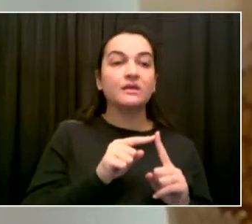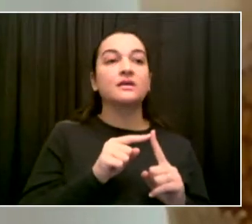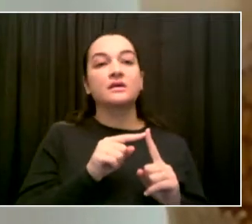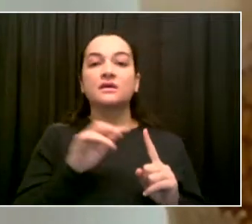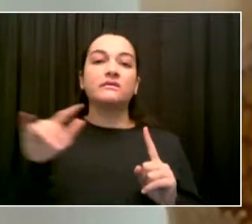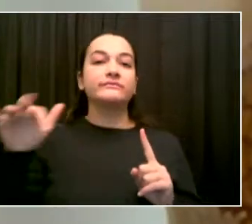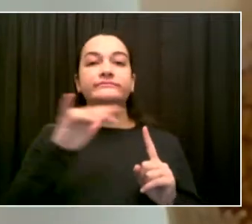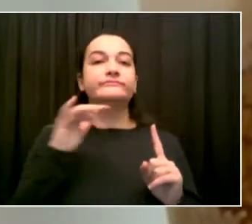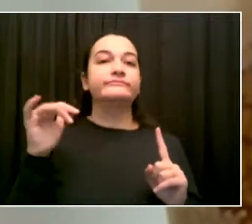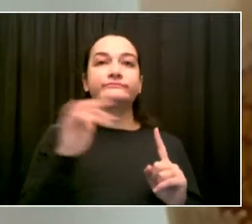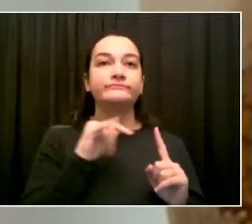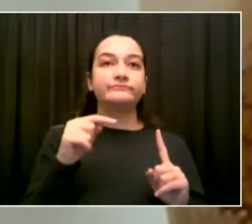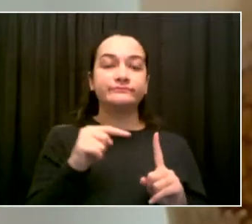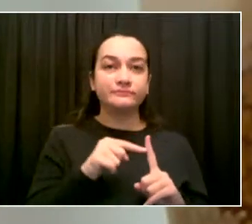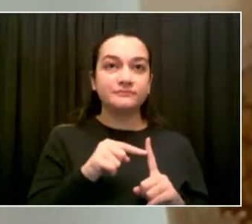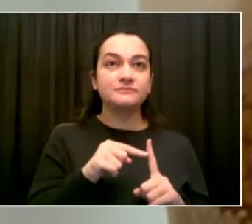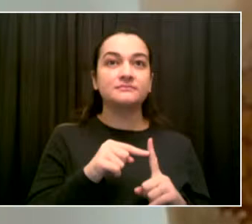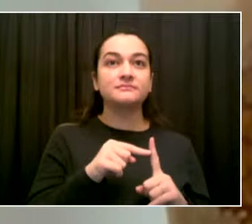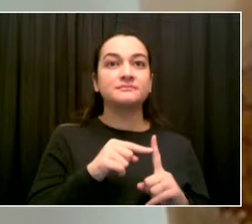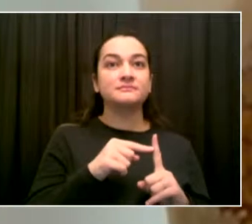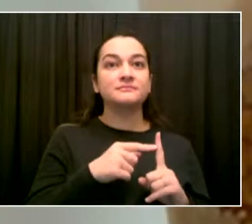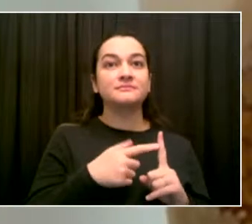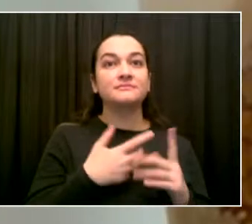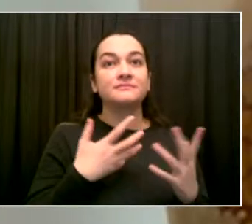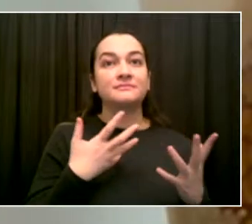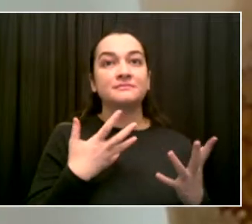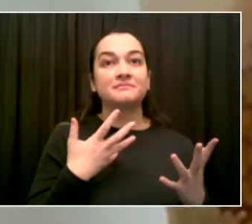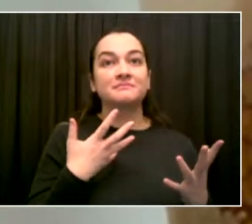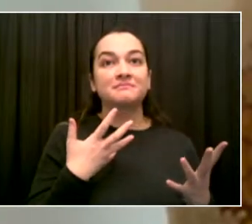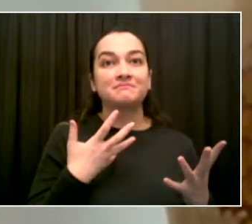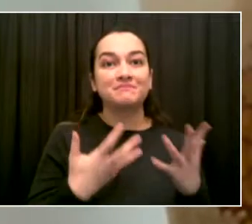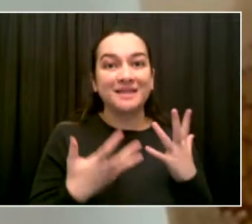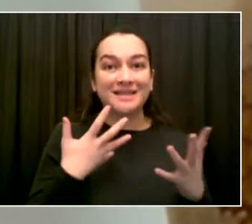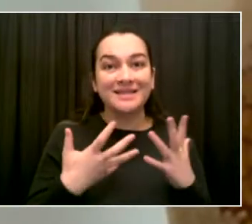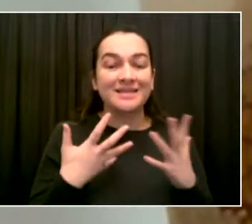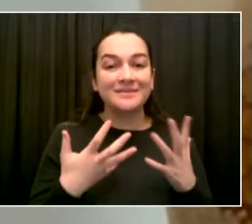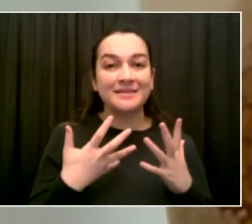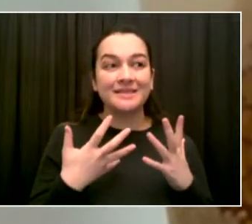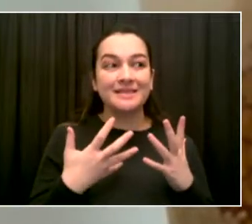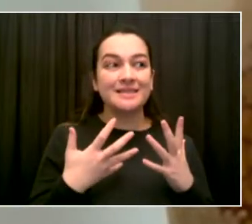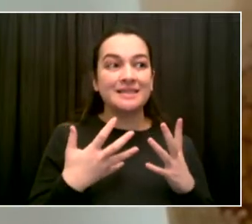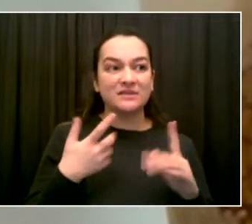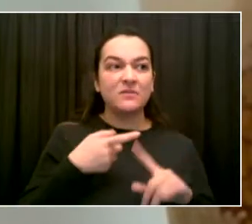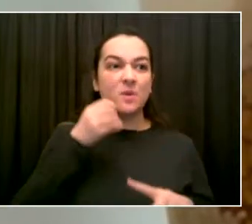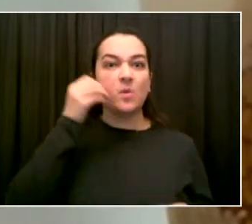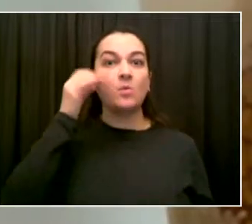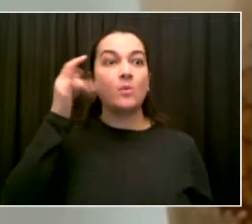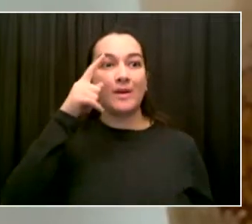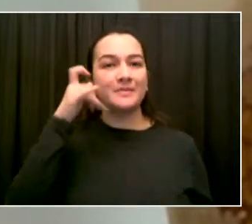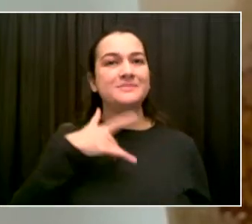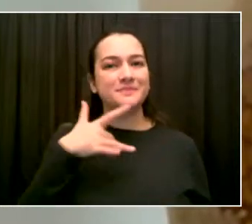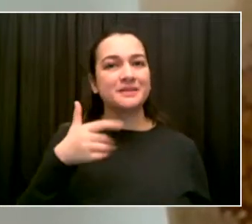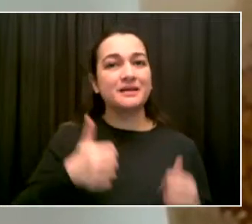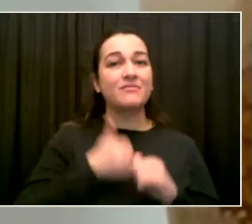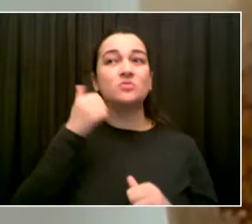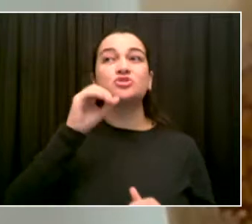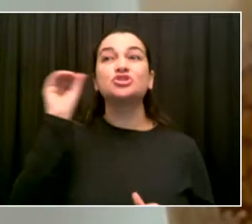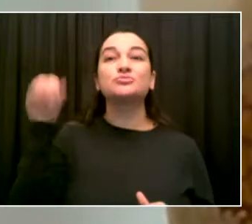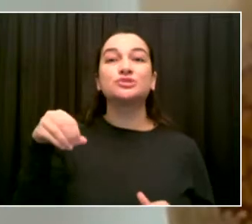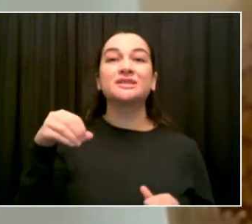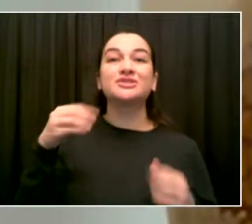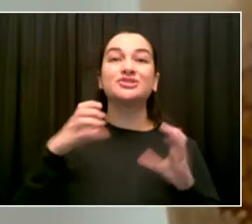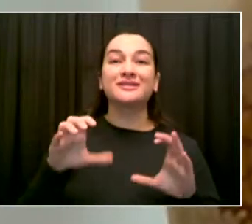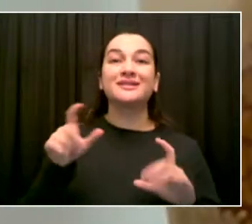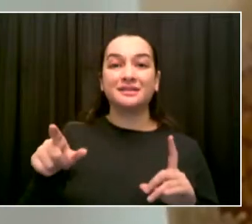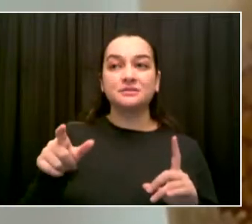strongest risk factor for getting this infection. Now, if the situation was different, in fact, we knew that, for example, in the classroom, that there had